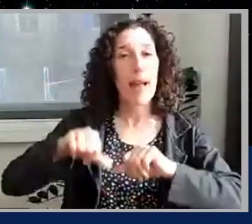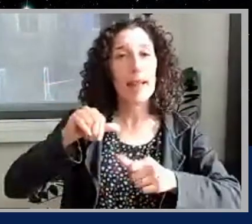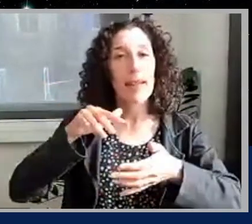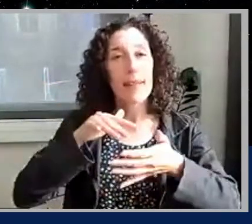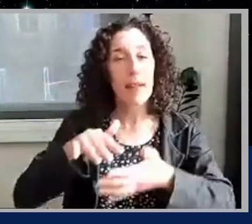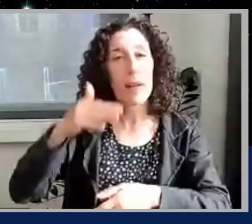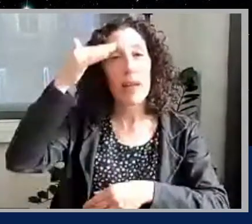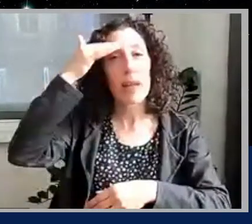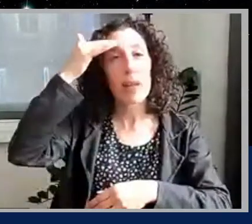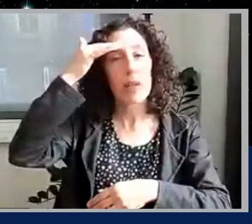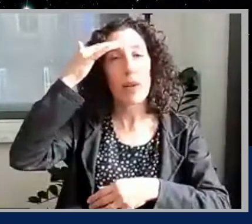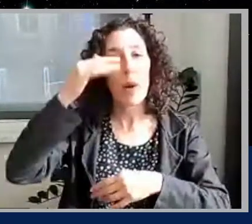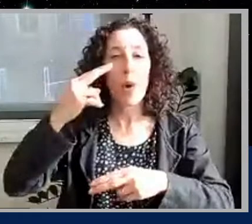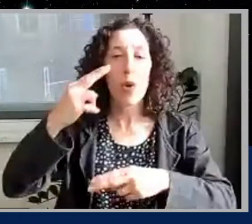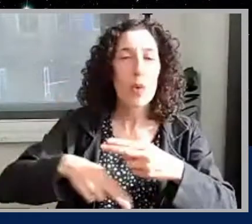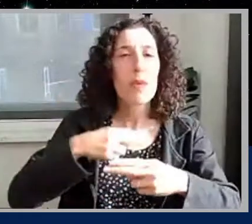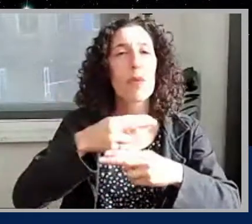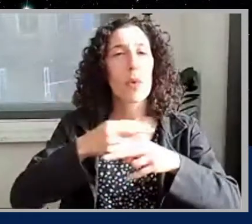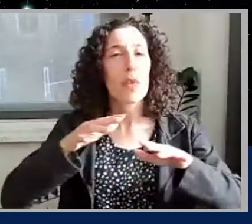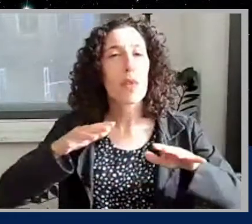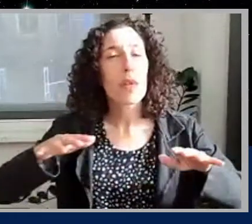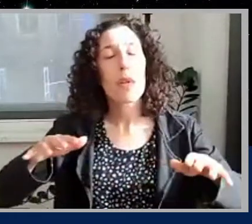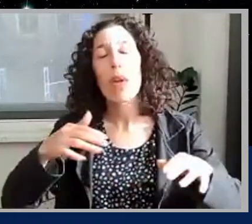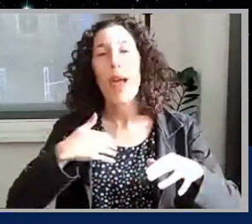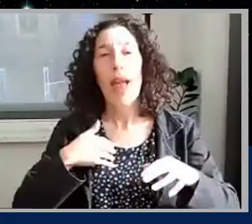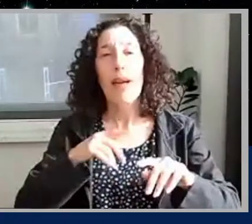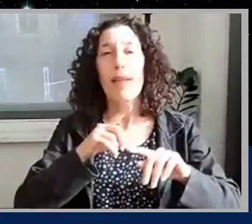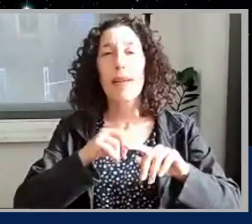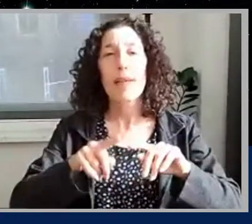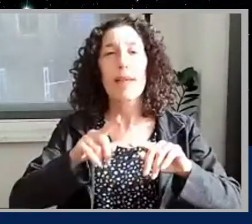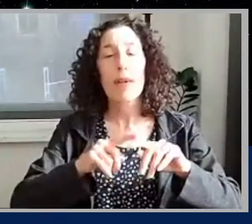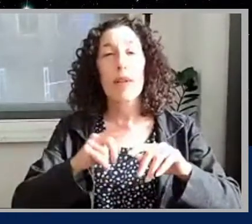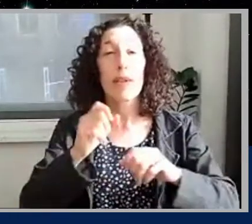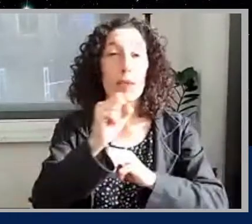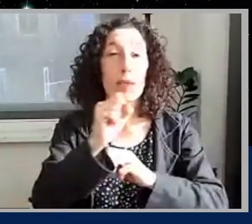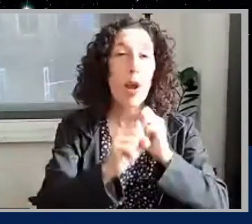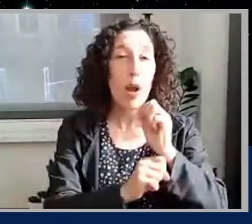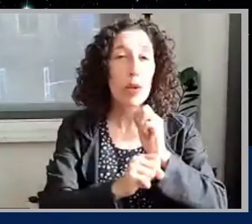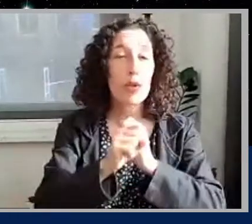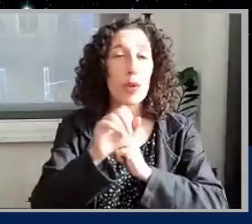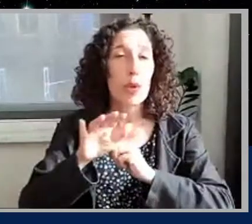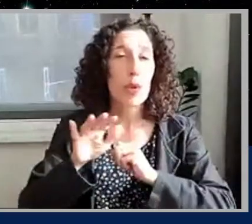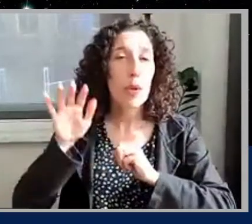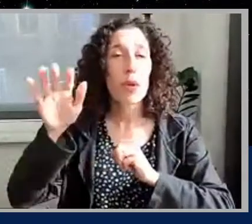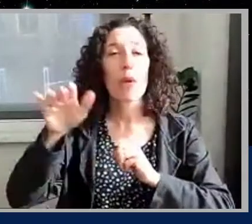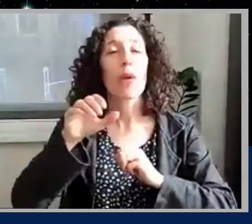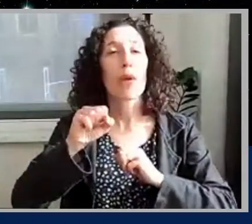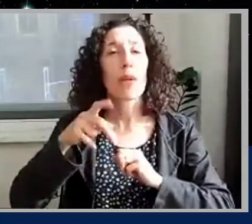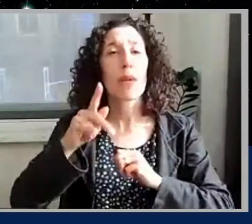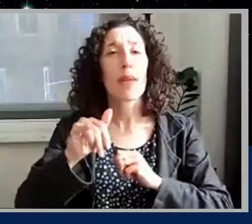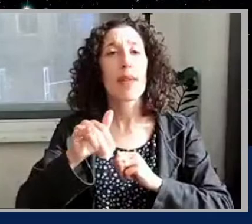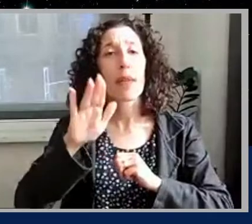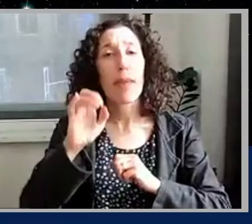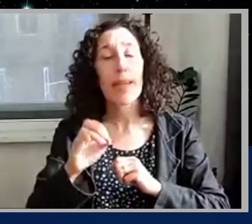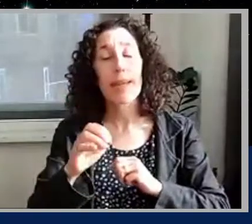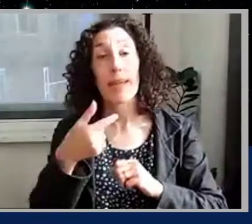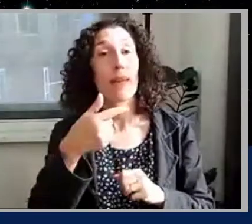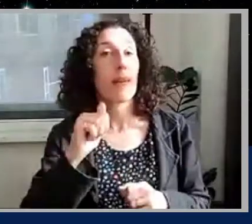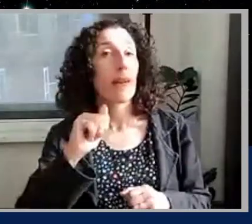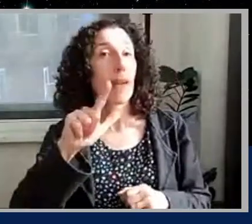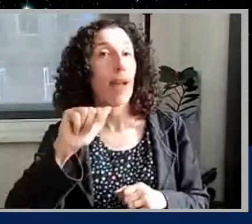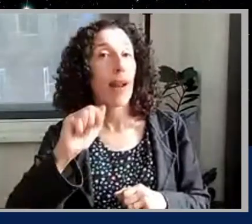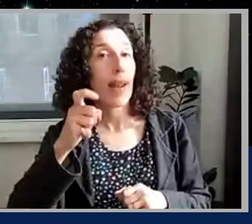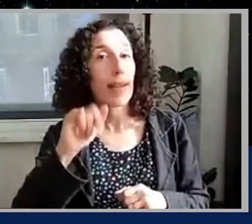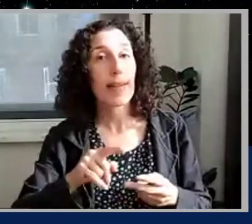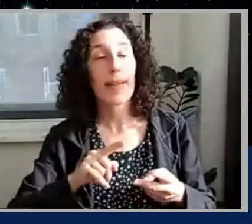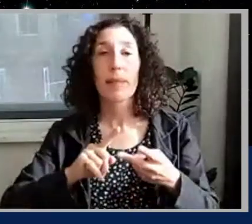holes, blazars and quasars, I mean, they sound so fantastical, right? That having to think so hard about taking these